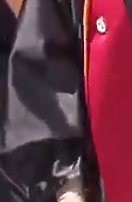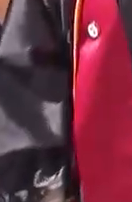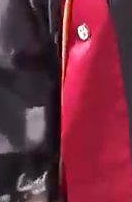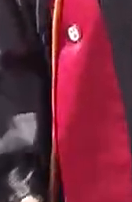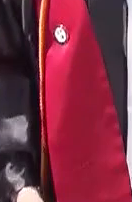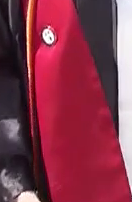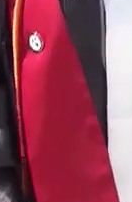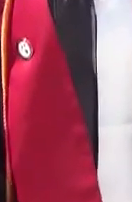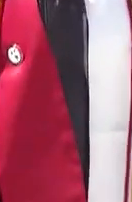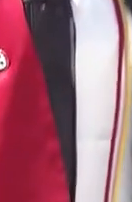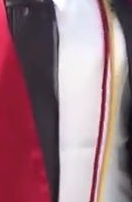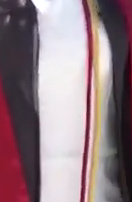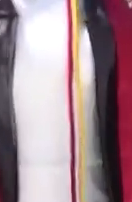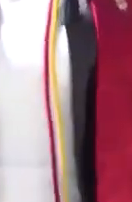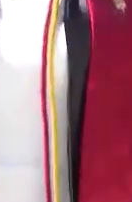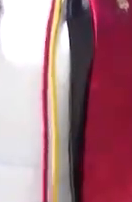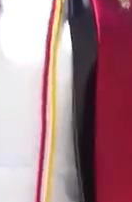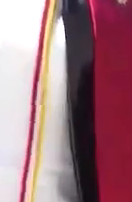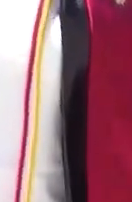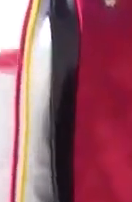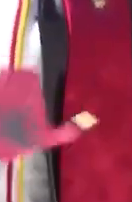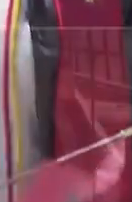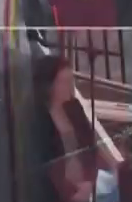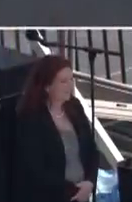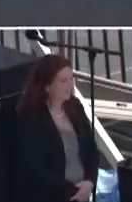Please be seated.